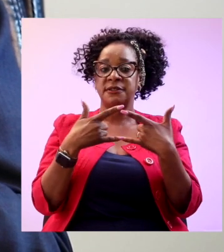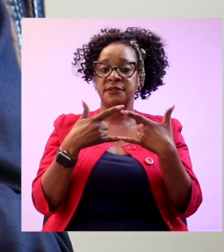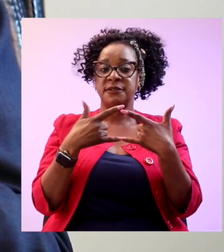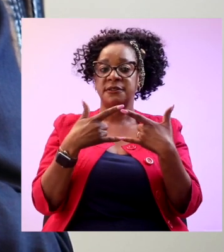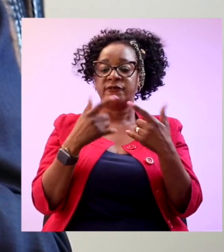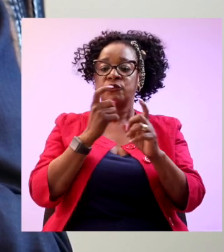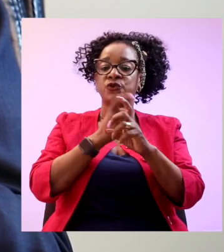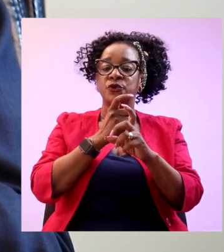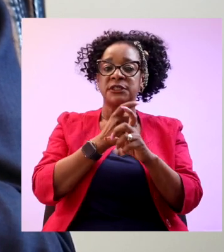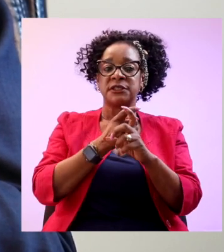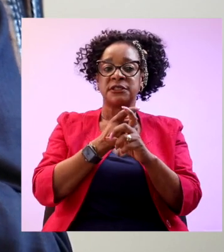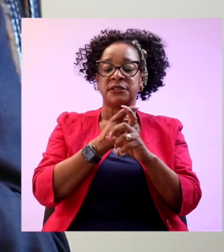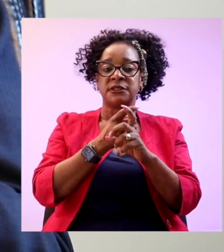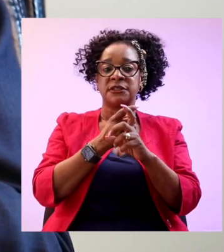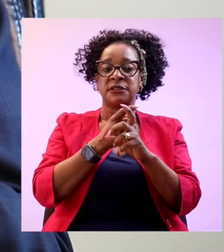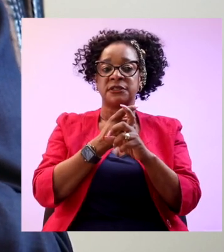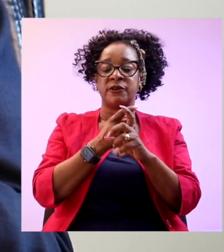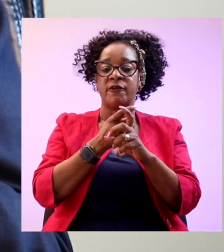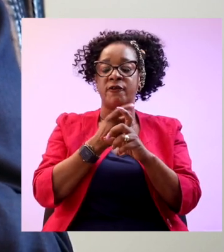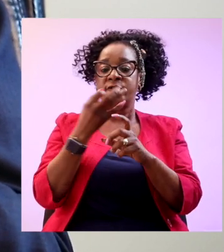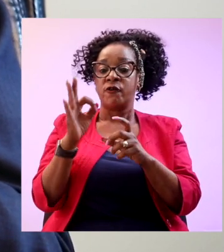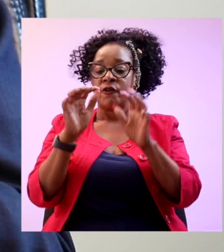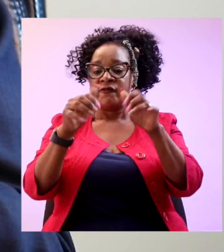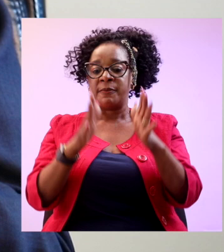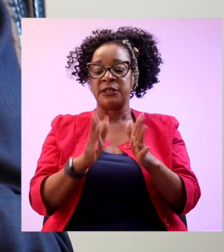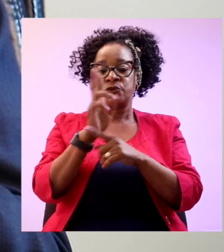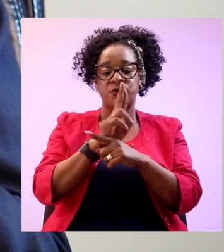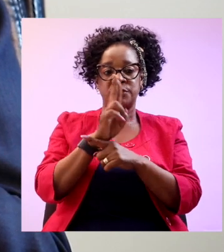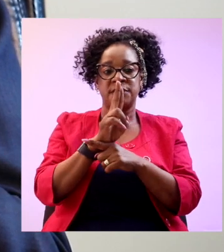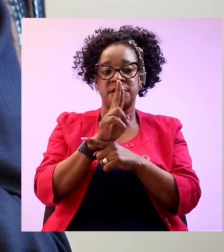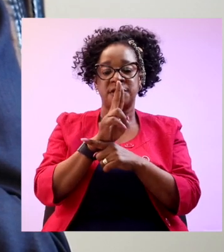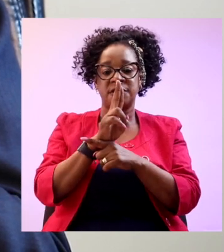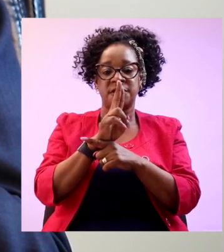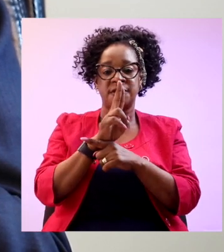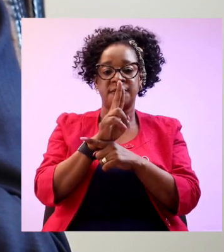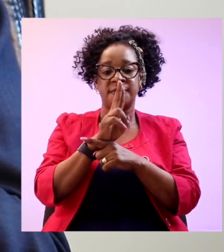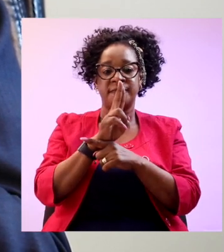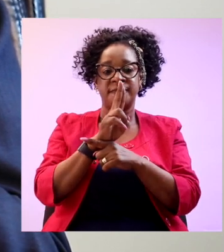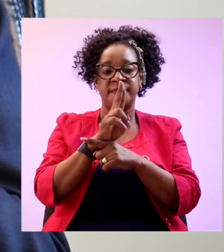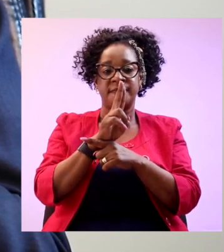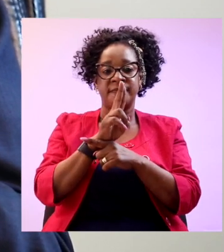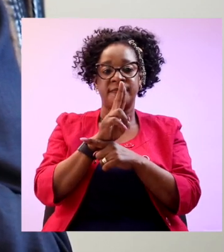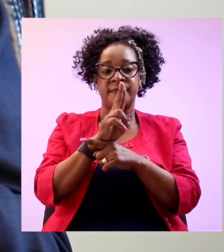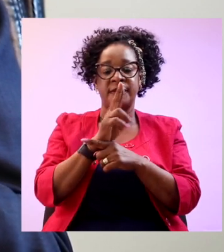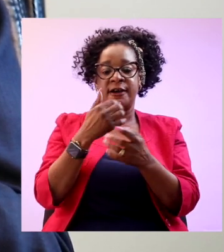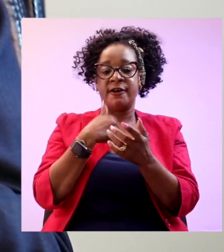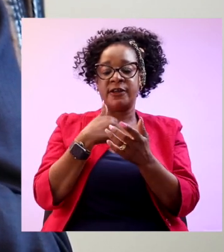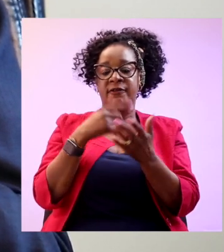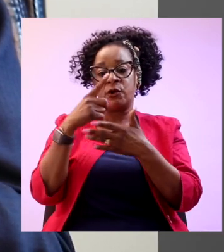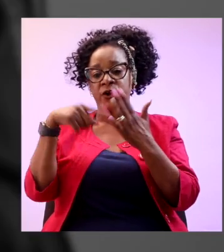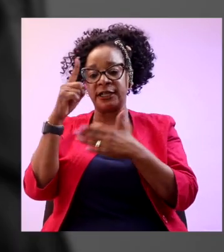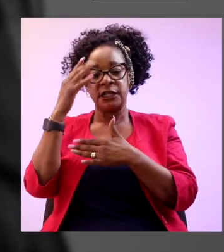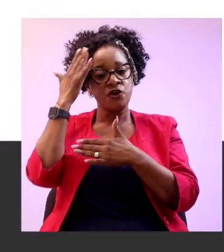of tools for farmers to use in terms of now getting the